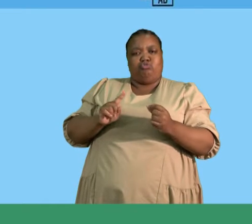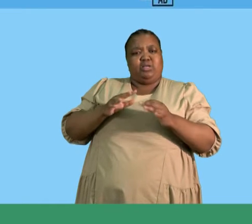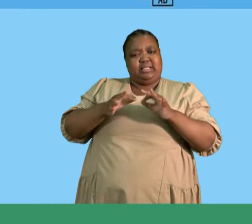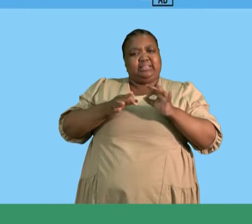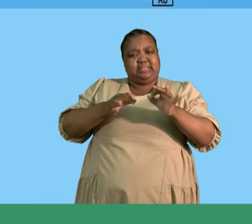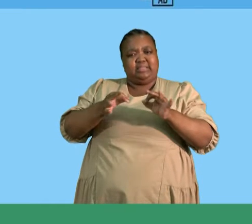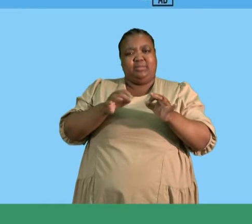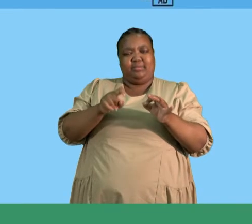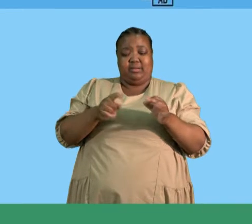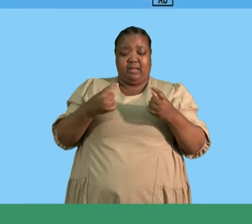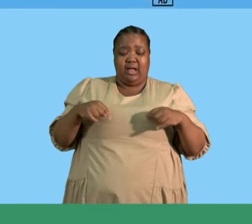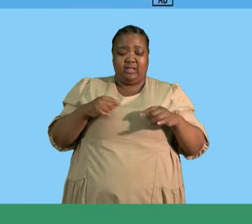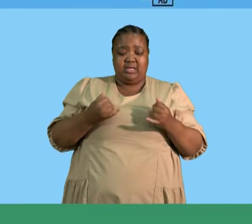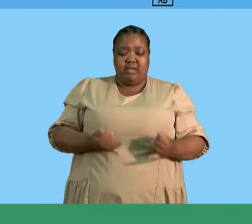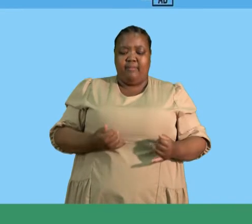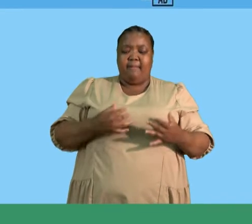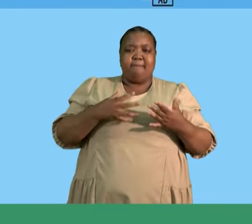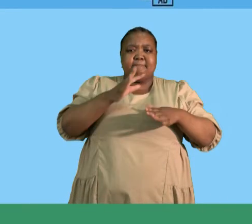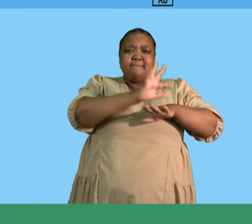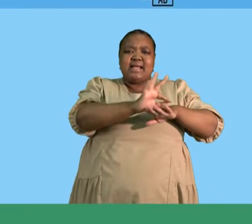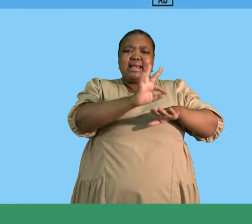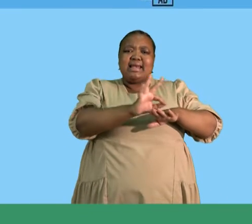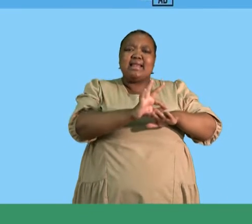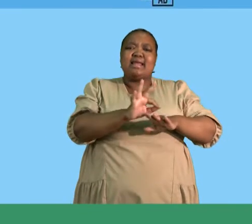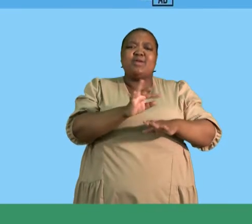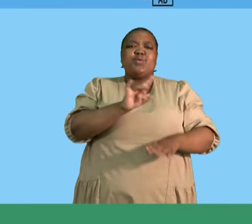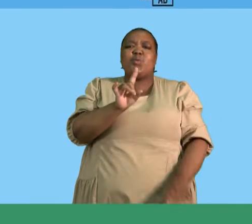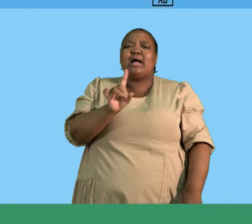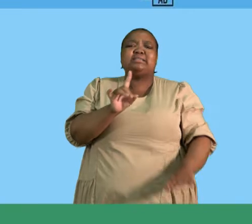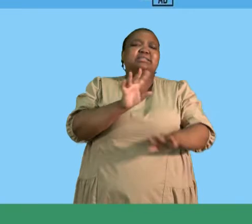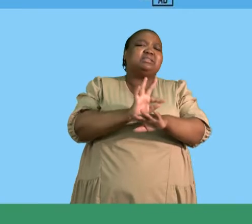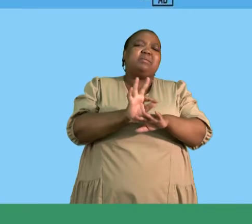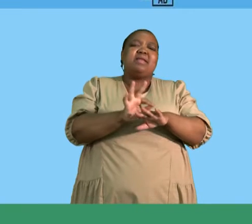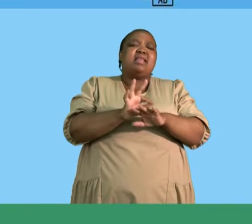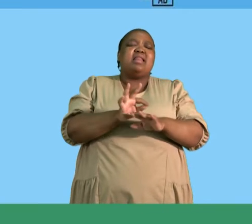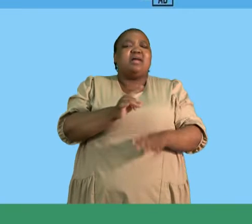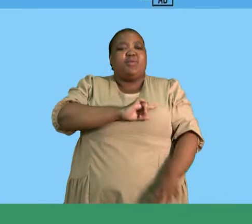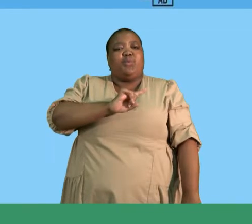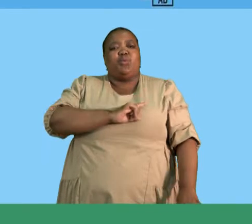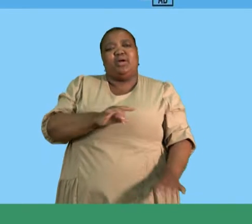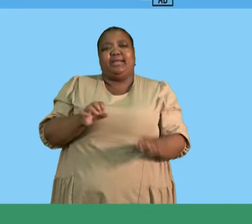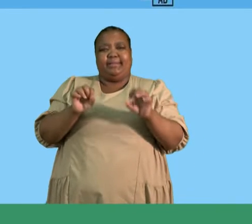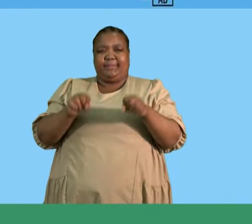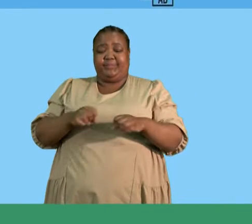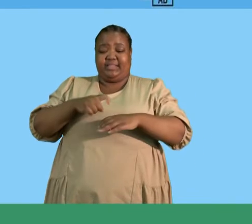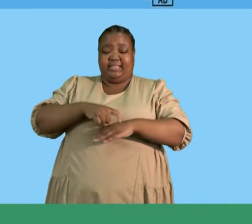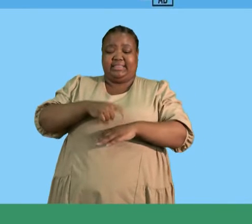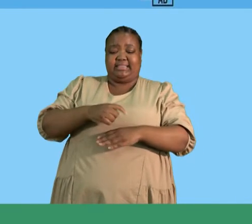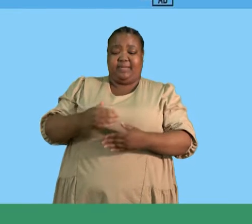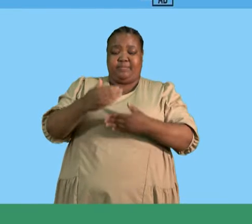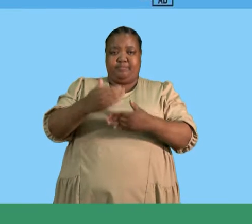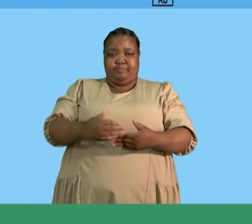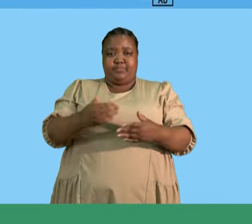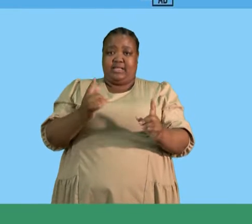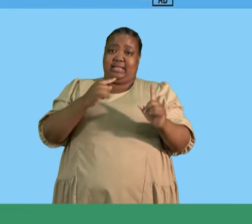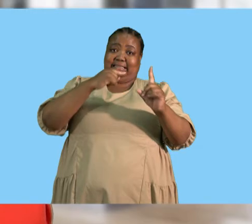what are we planning and why are we planning it. You will then set time frames and milestone targets. So in